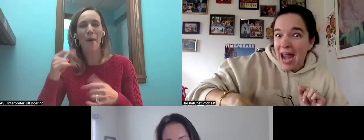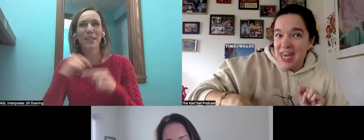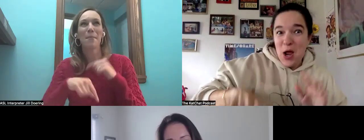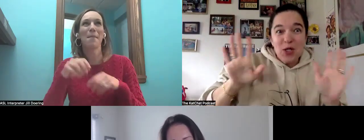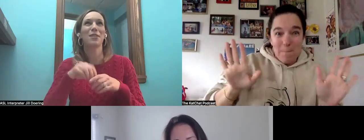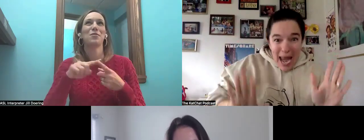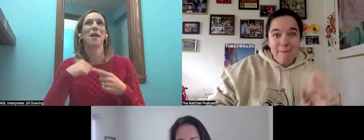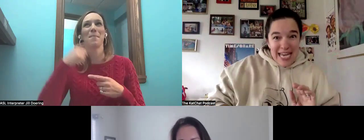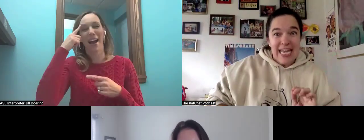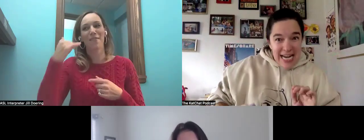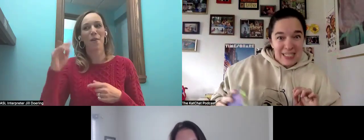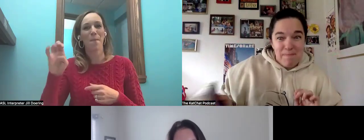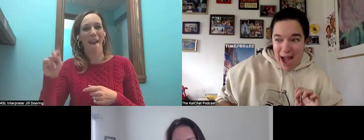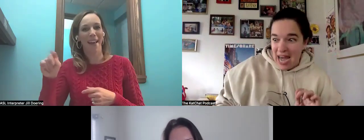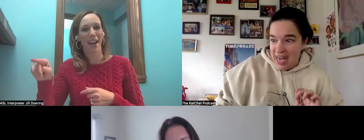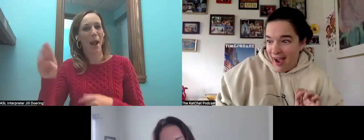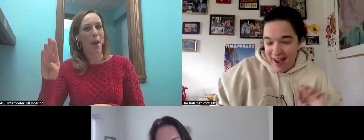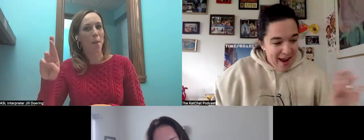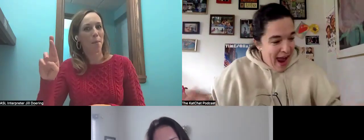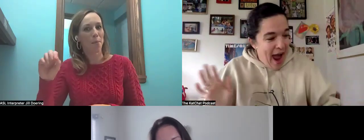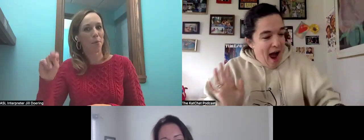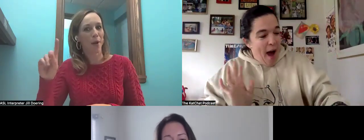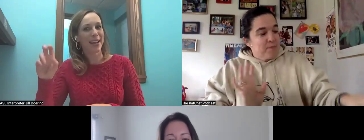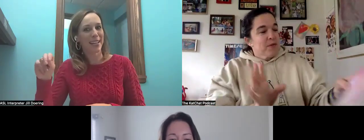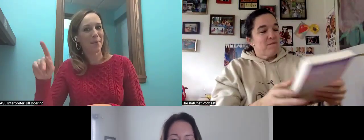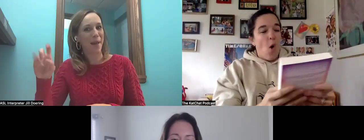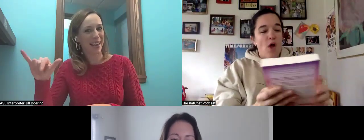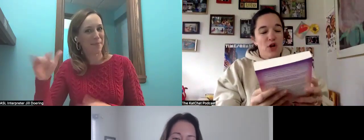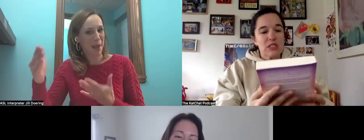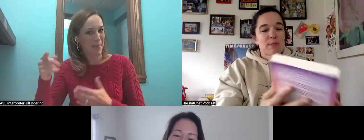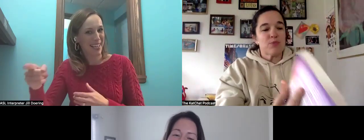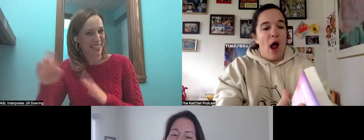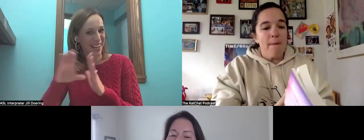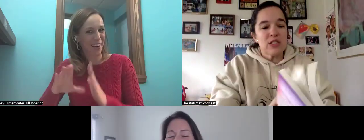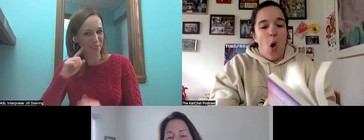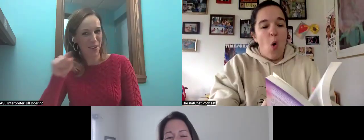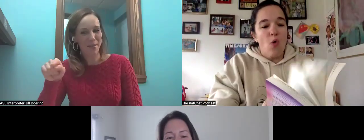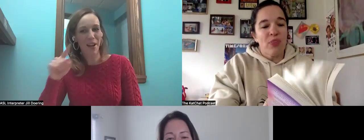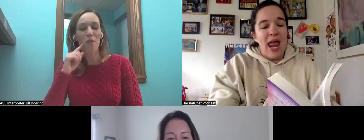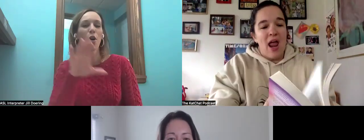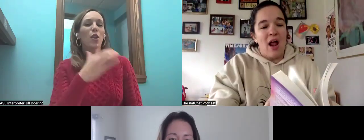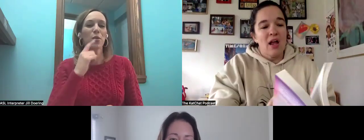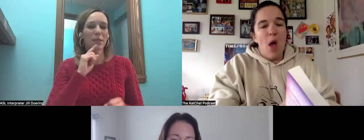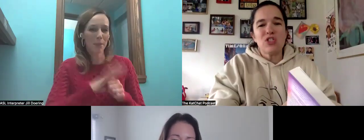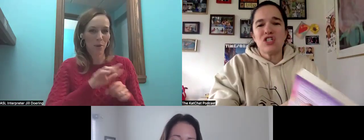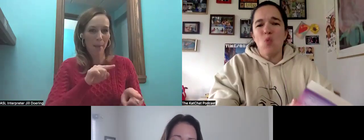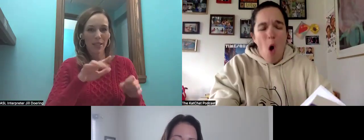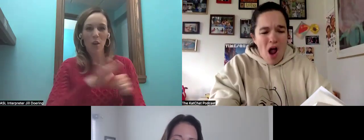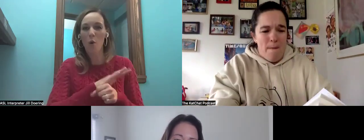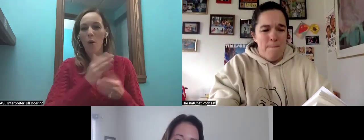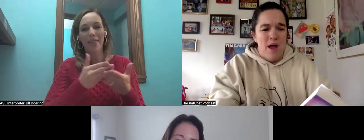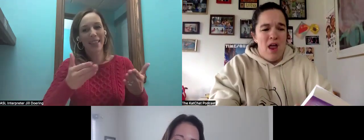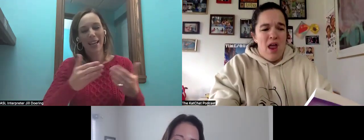for Ben. So maybe he and Ben. For the Christmas time is the whole thing. It was